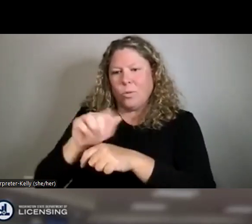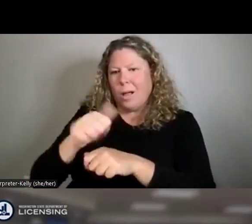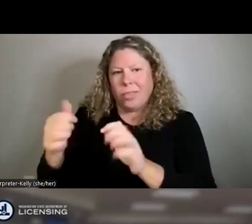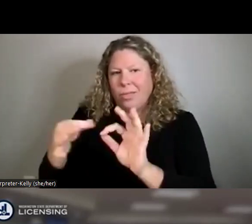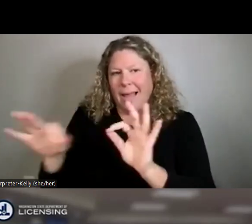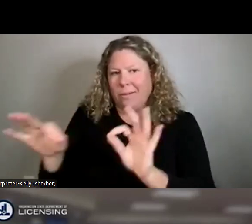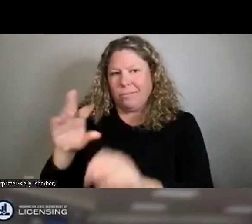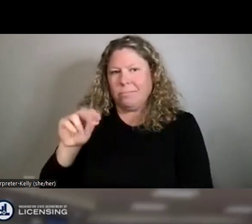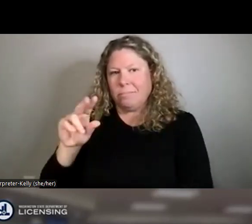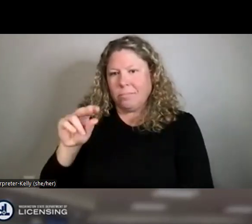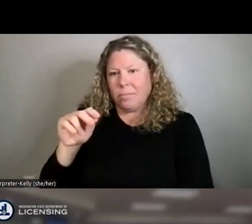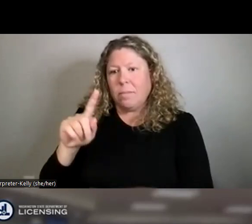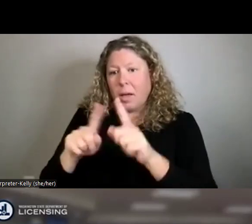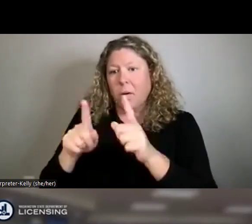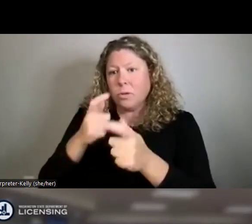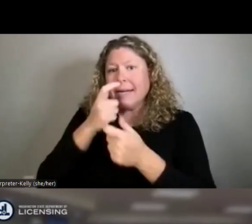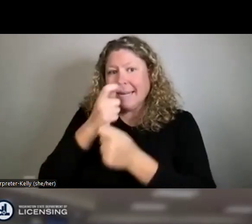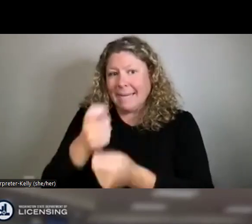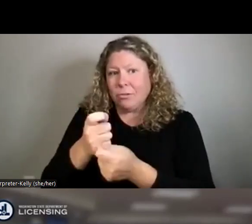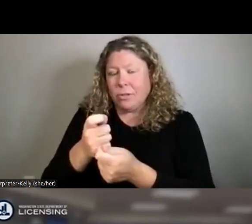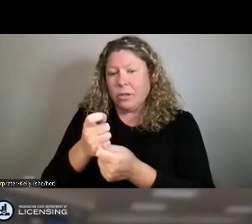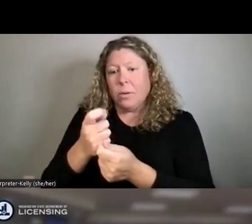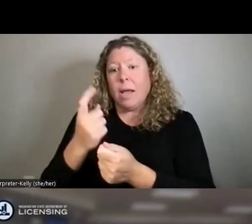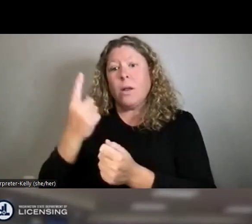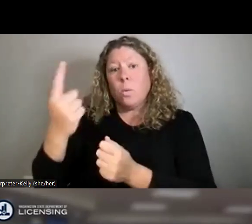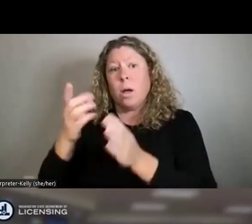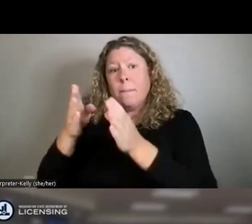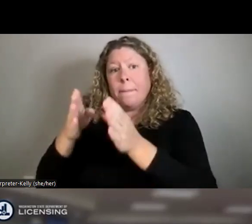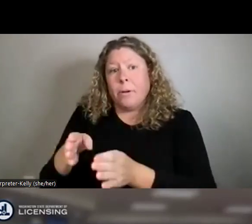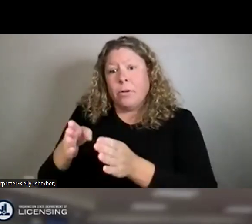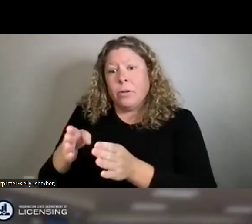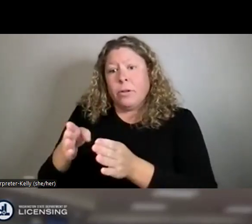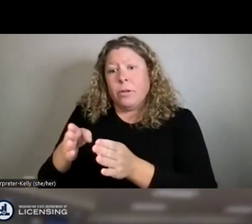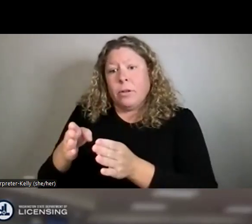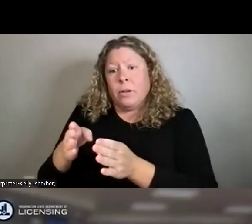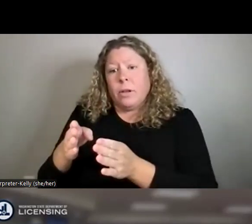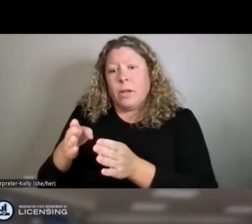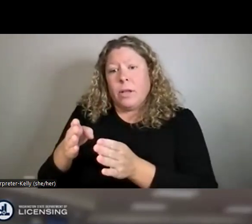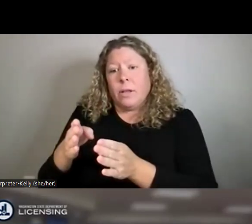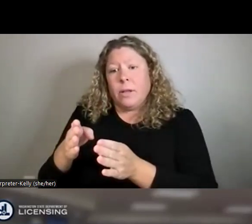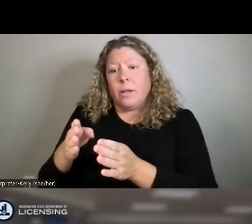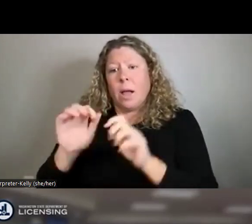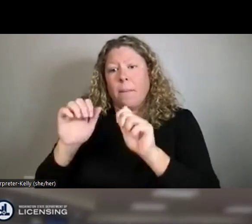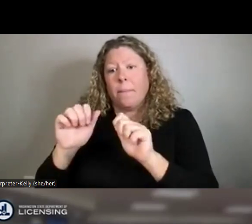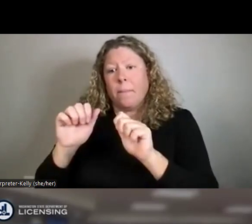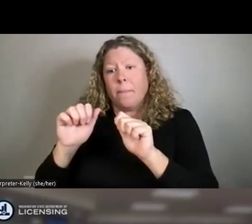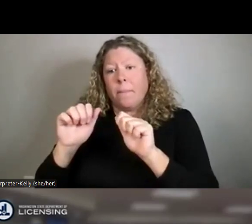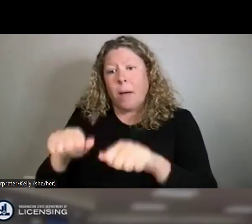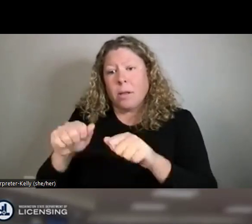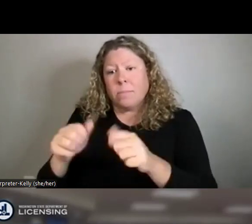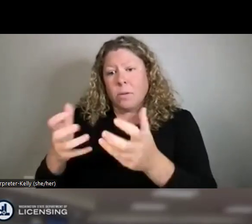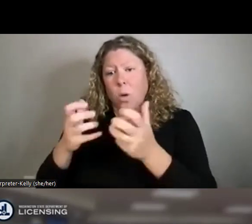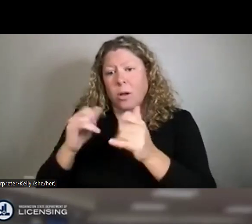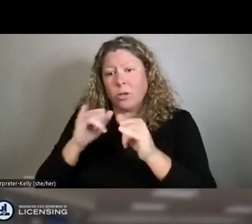definitely are interested in doing. We did have one person who was potentially going to complete an interview with